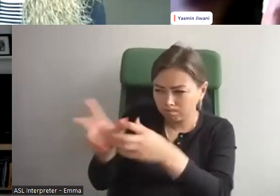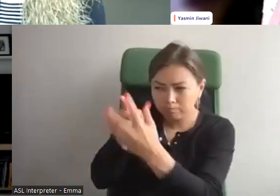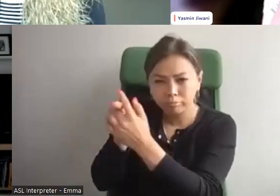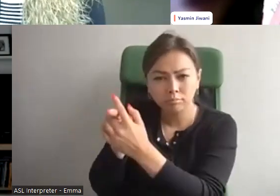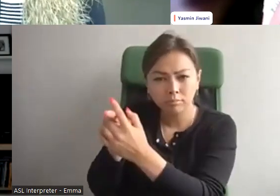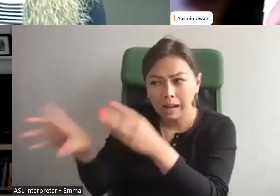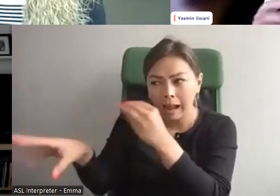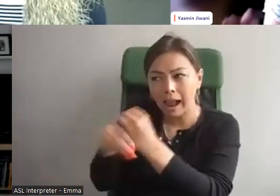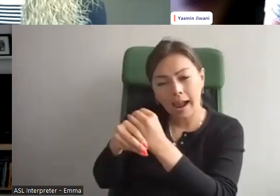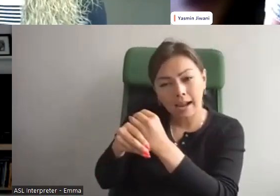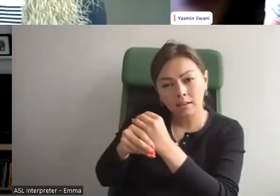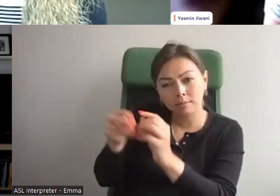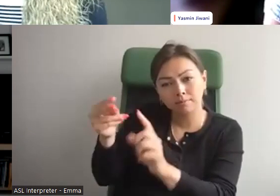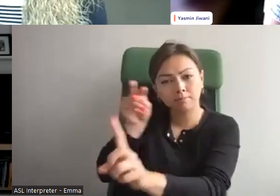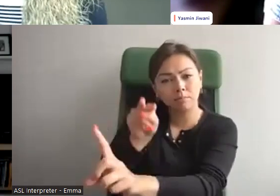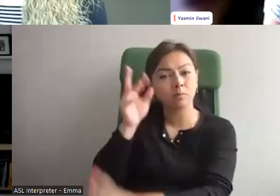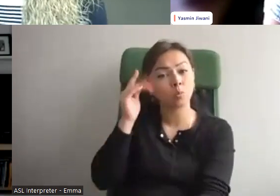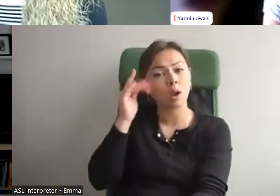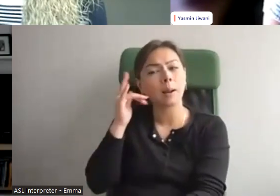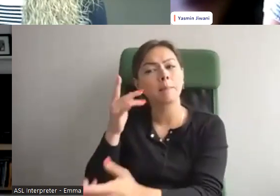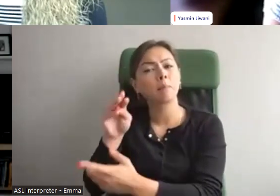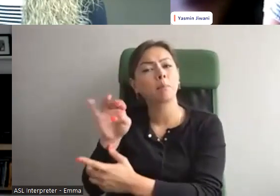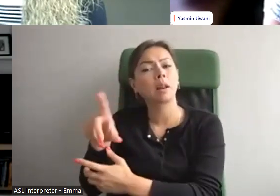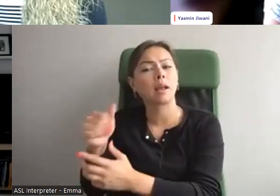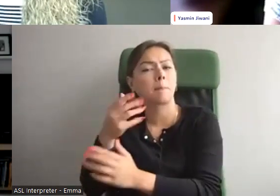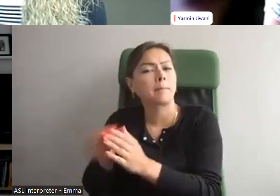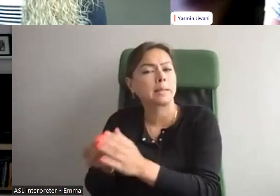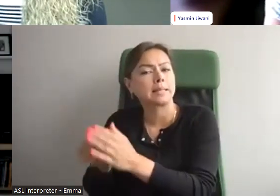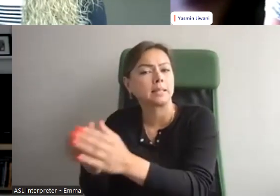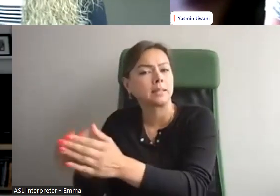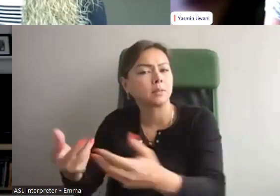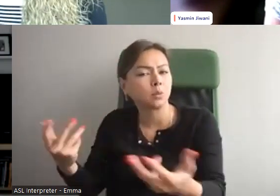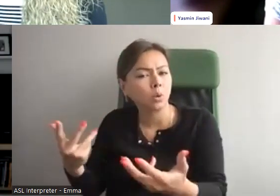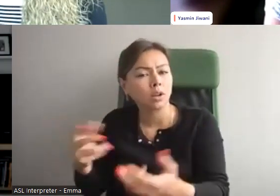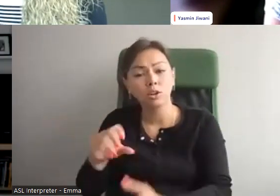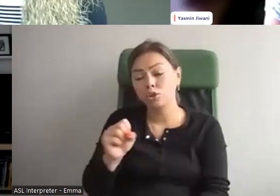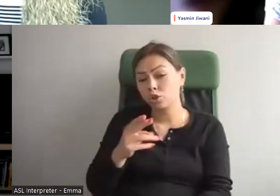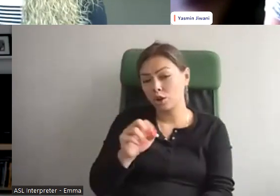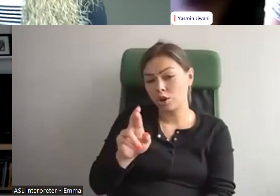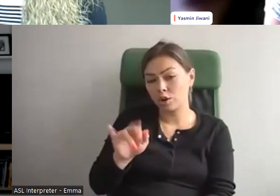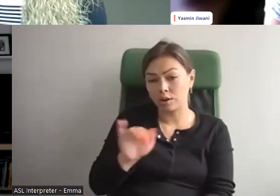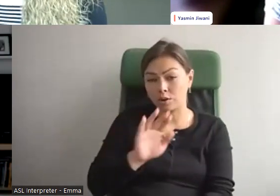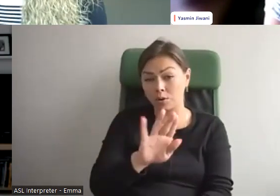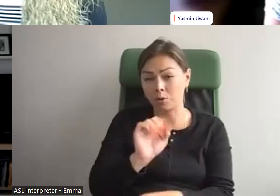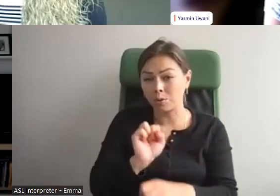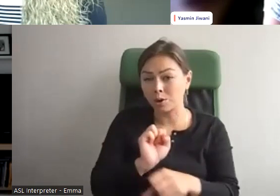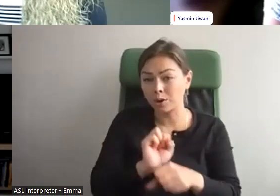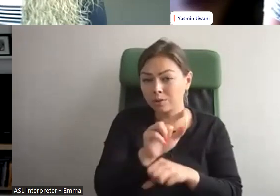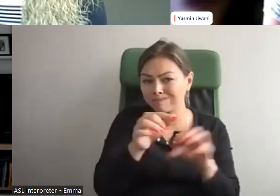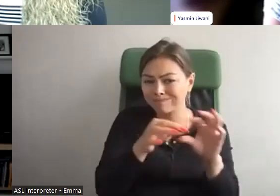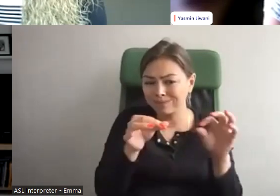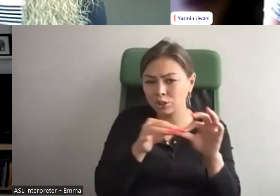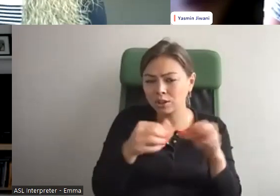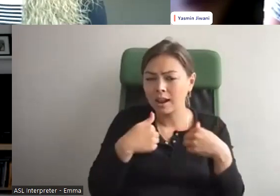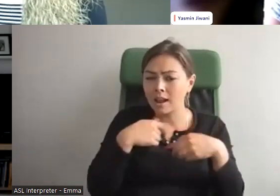are the holes, what are the media holes? And this is where, Shari's work, when she says, well, okay, they have a tight timeline. If